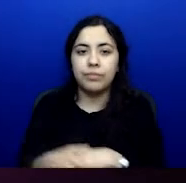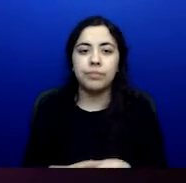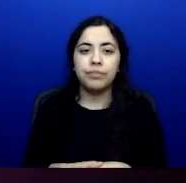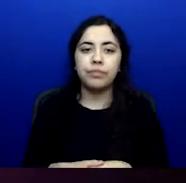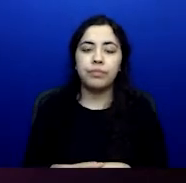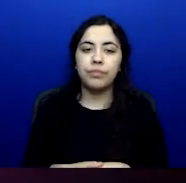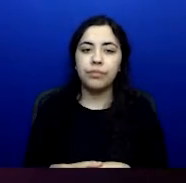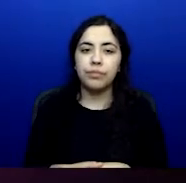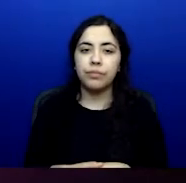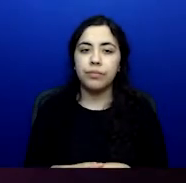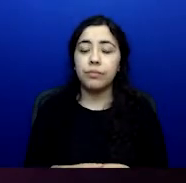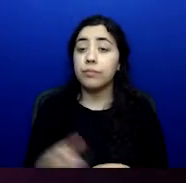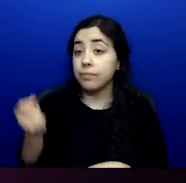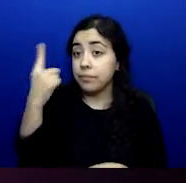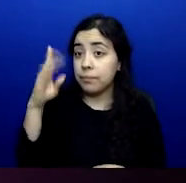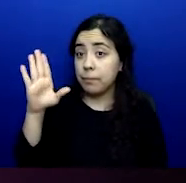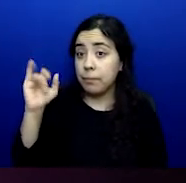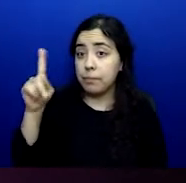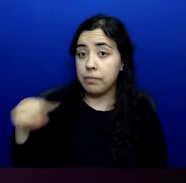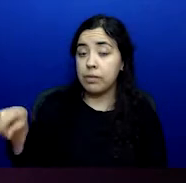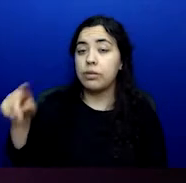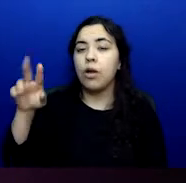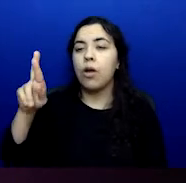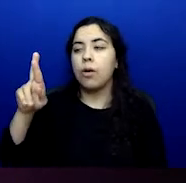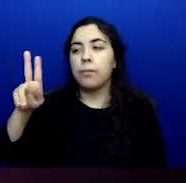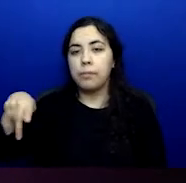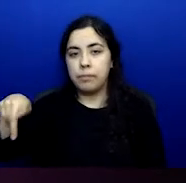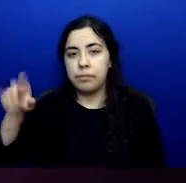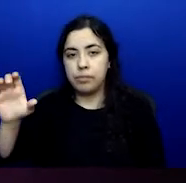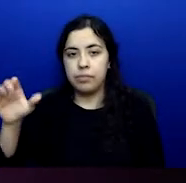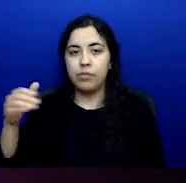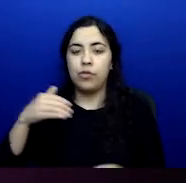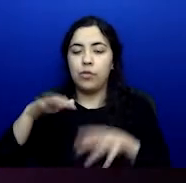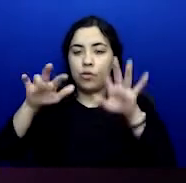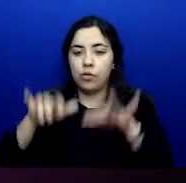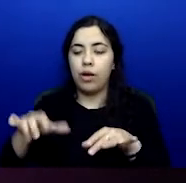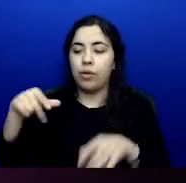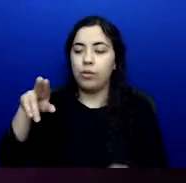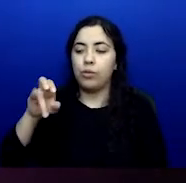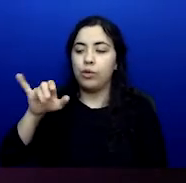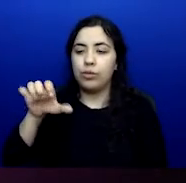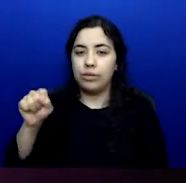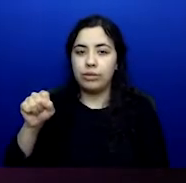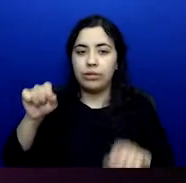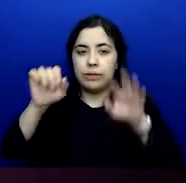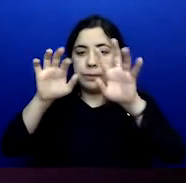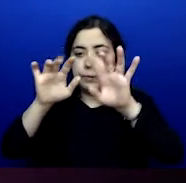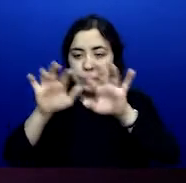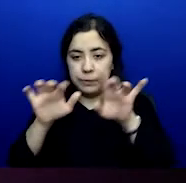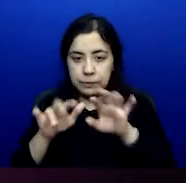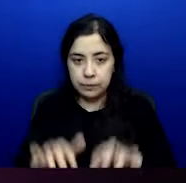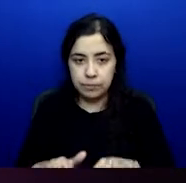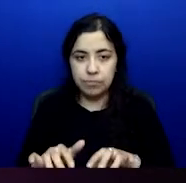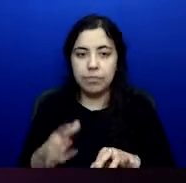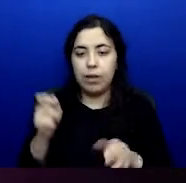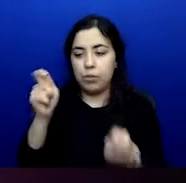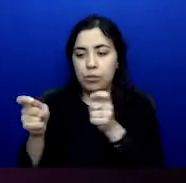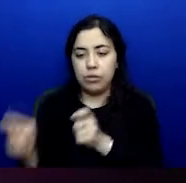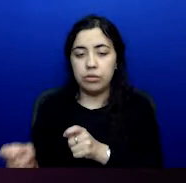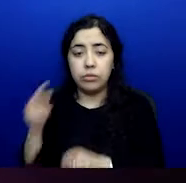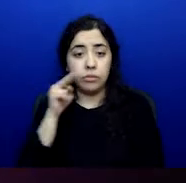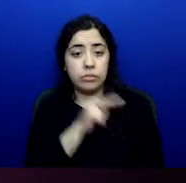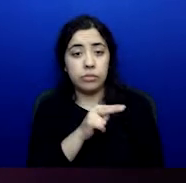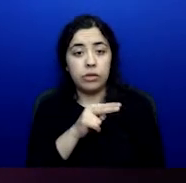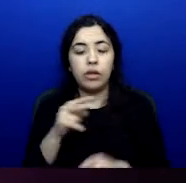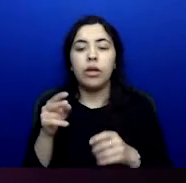So in Blitz Rpc, you write queries and mutations. And here you see a query resolver